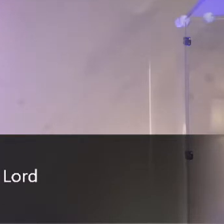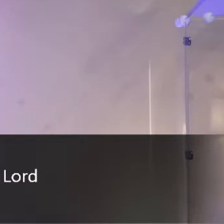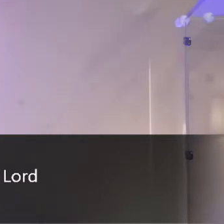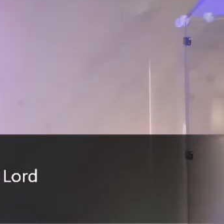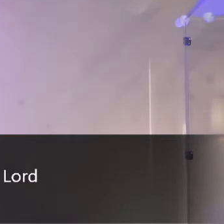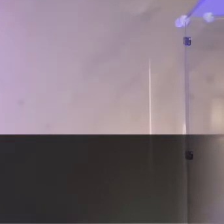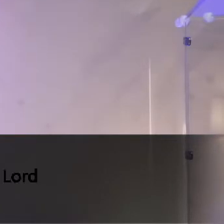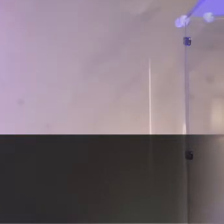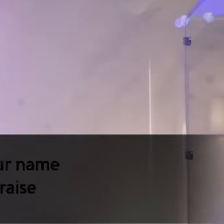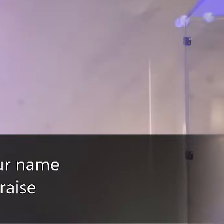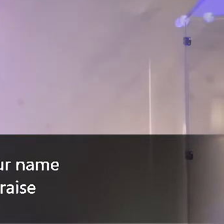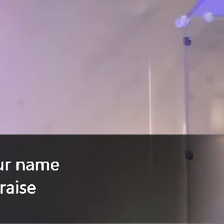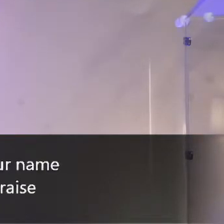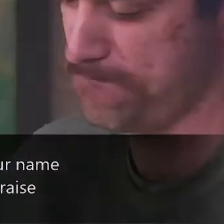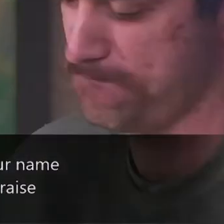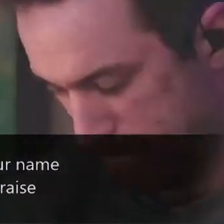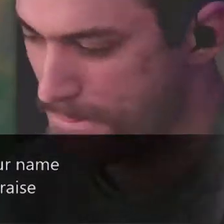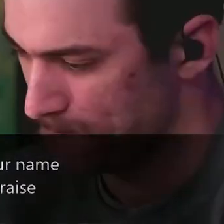Lord.